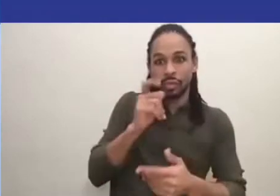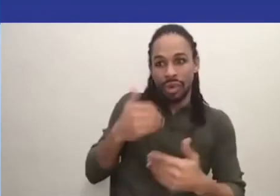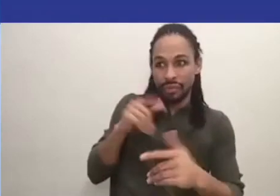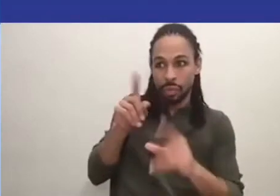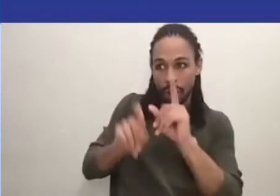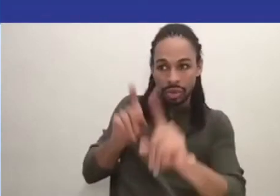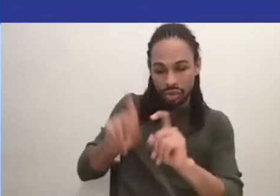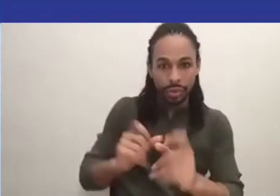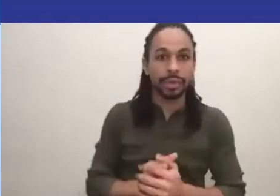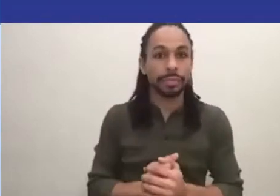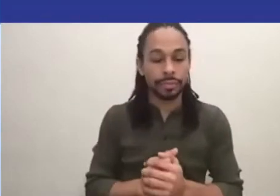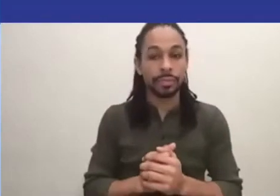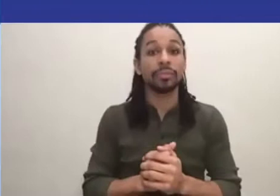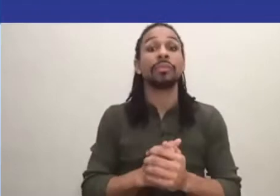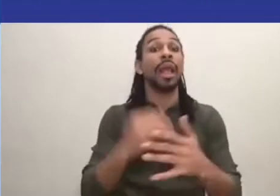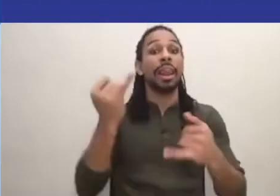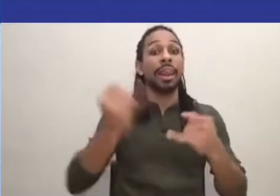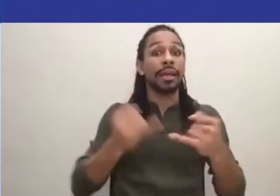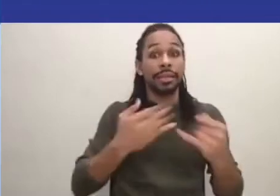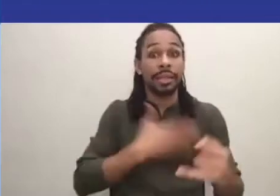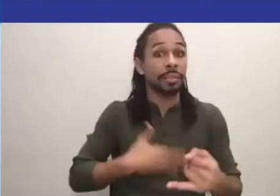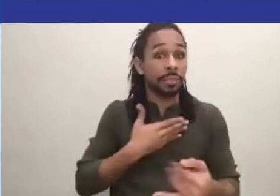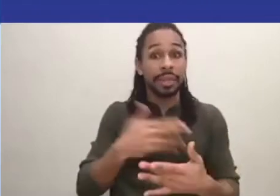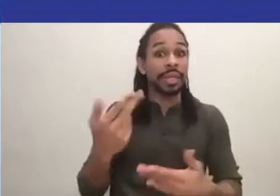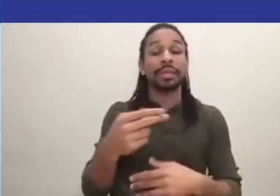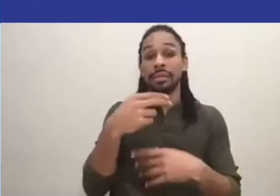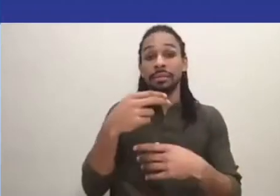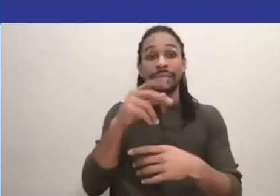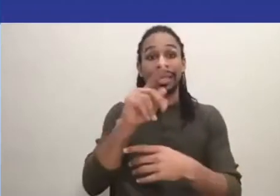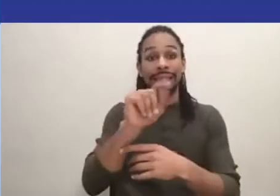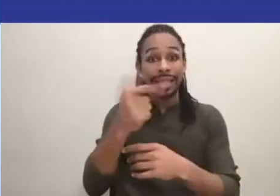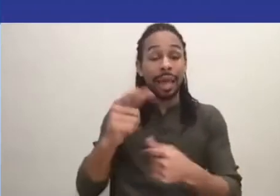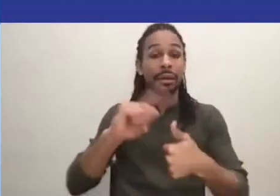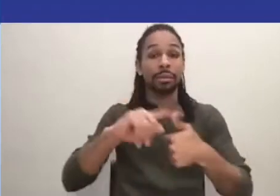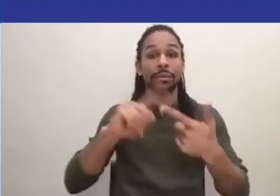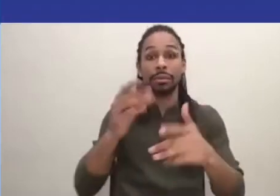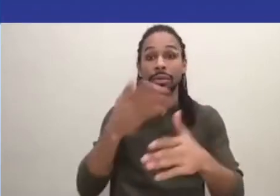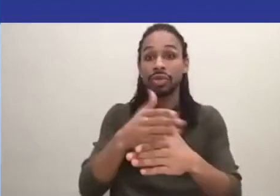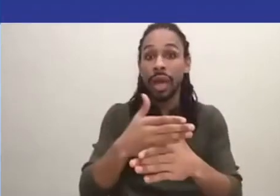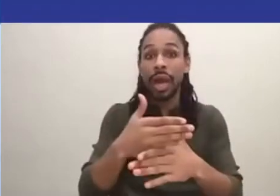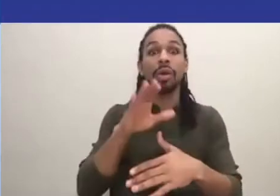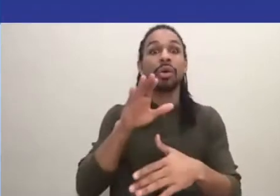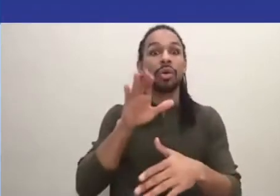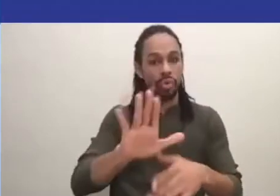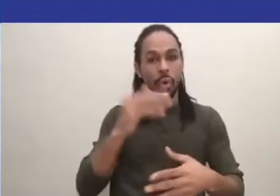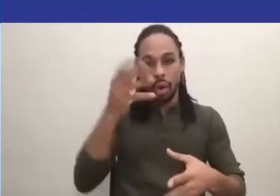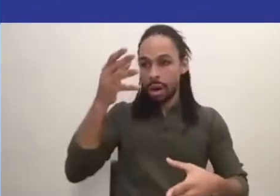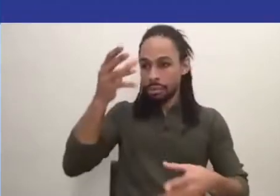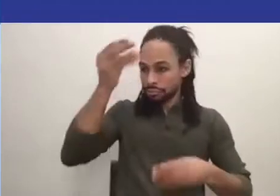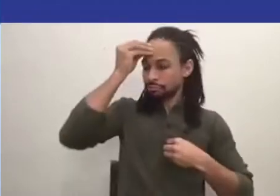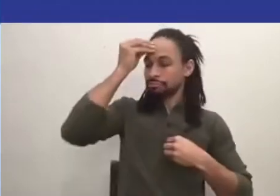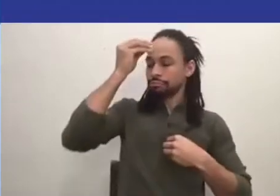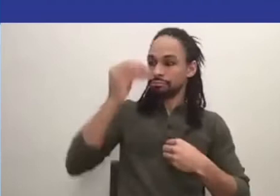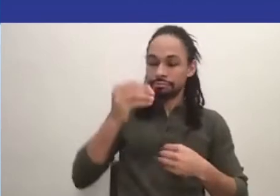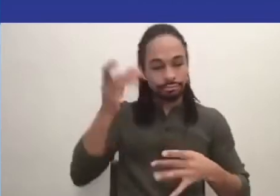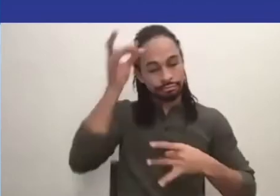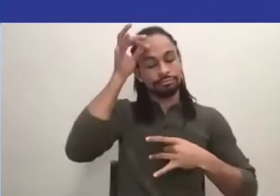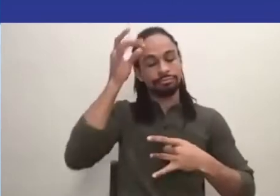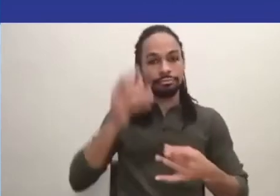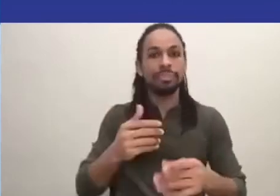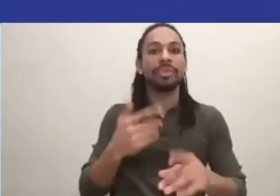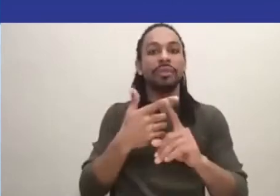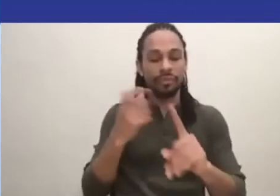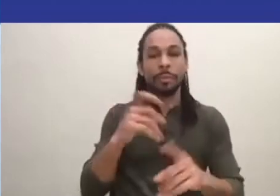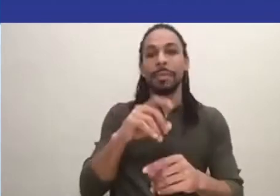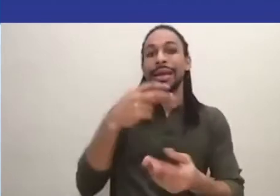conversations, repost, tag, and share your takeaways on Twitter at DanceNYC, Instagram at